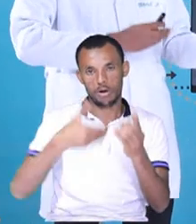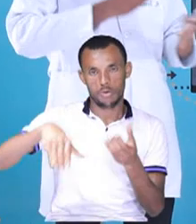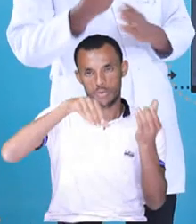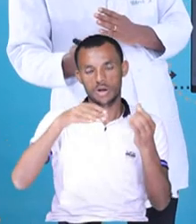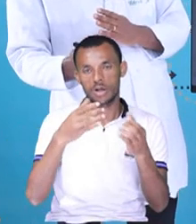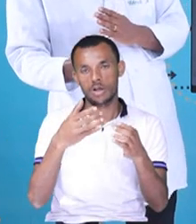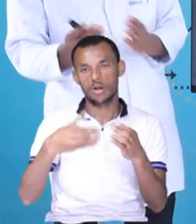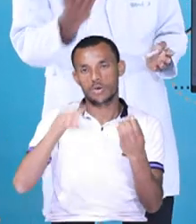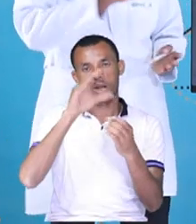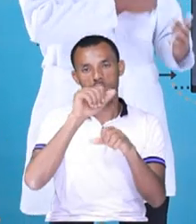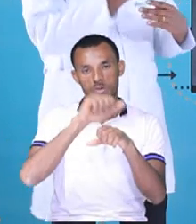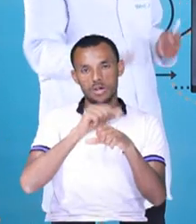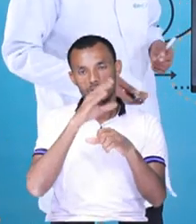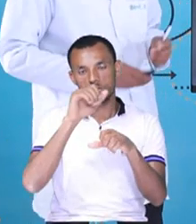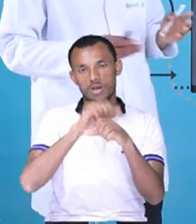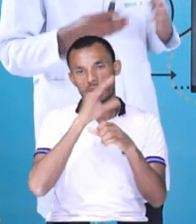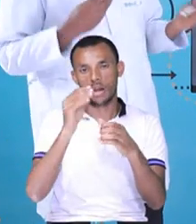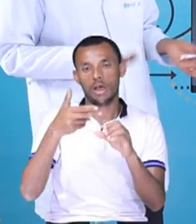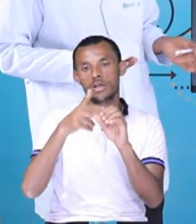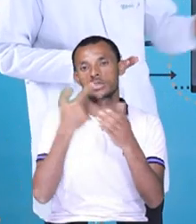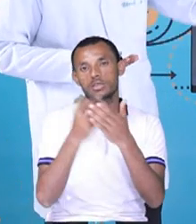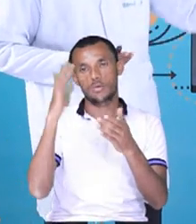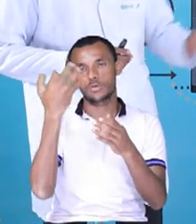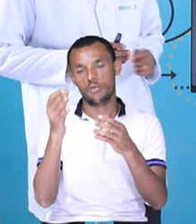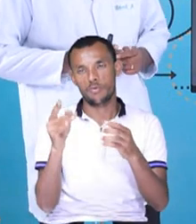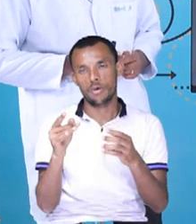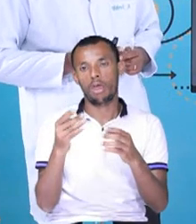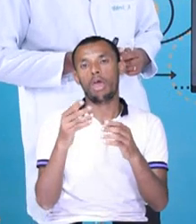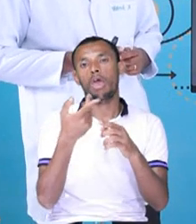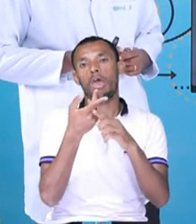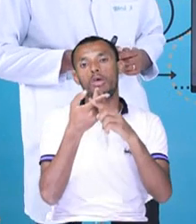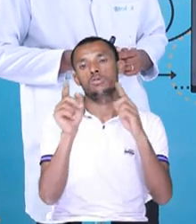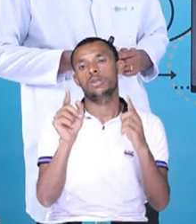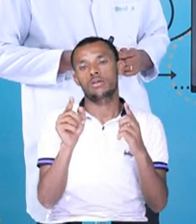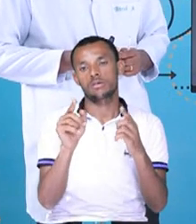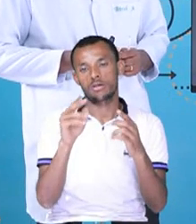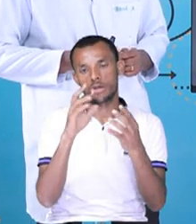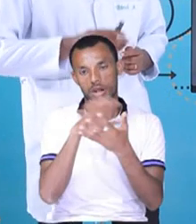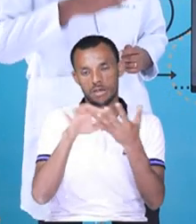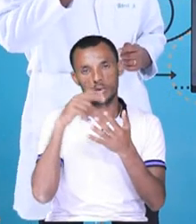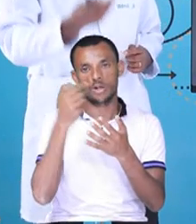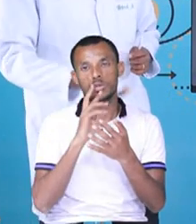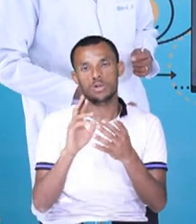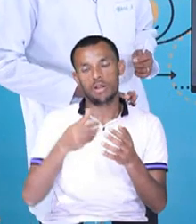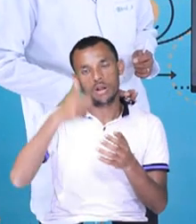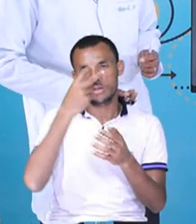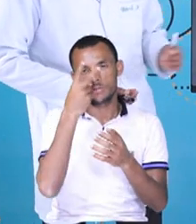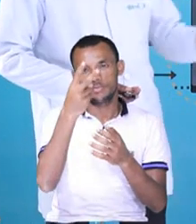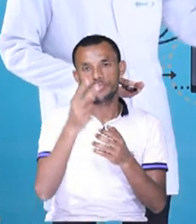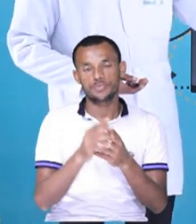liquid, liquid and solid, solid and gas, and so on. These types of reaction is heterogeneous reaction. On the other